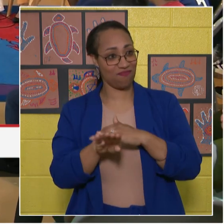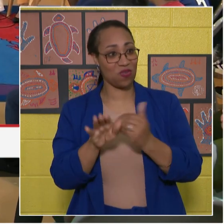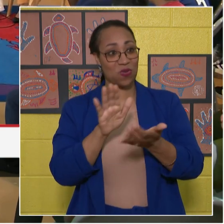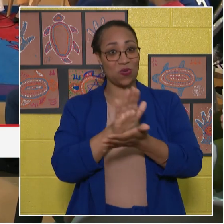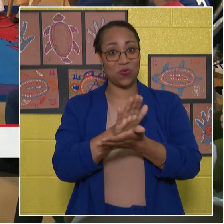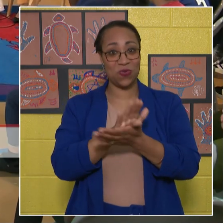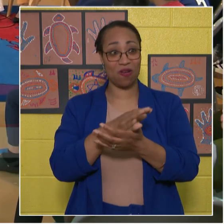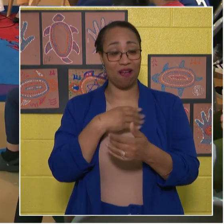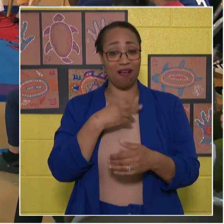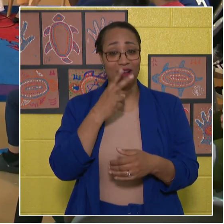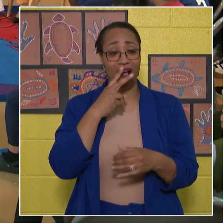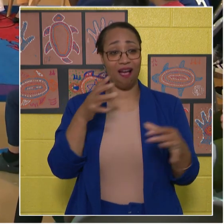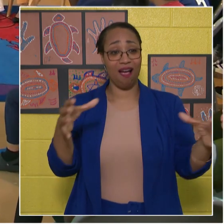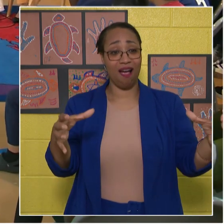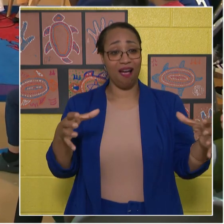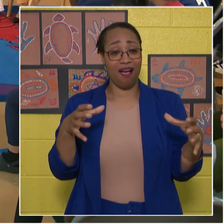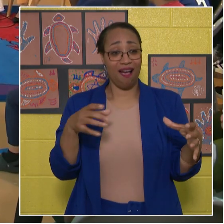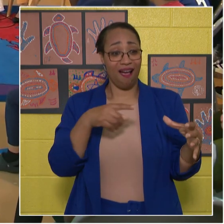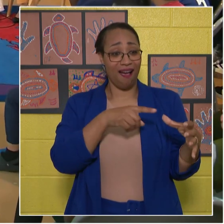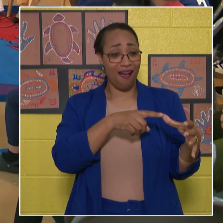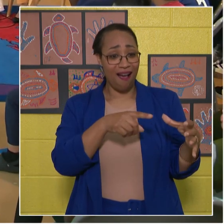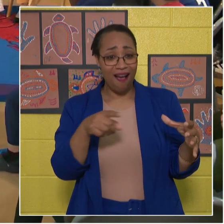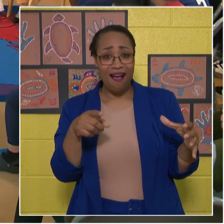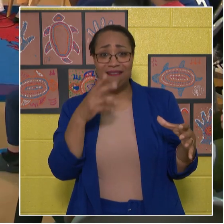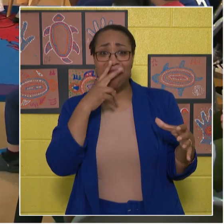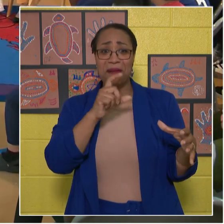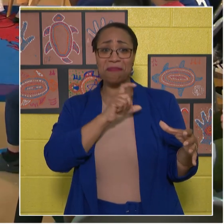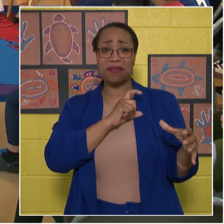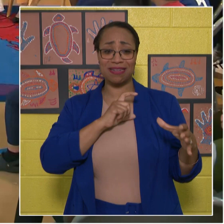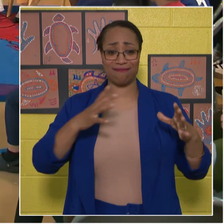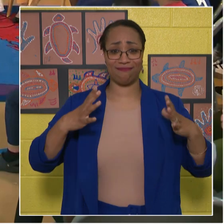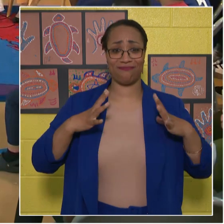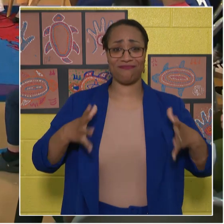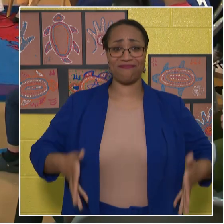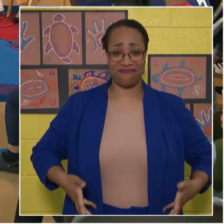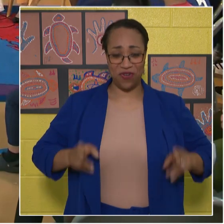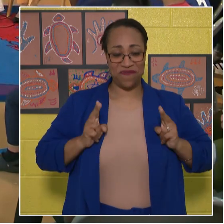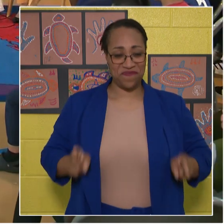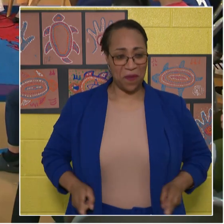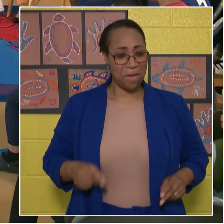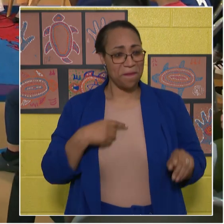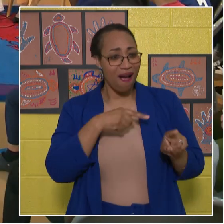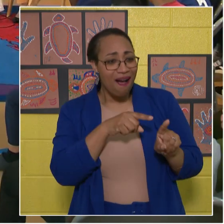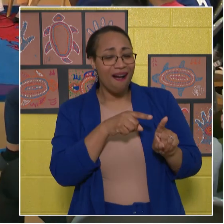police uniforms. So they're public safety jobs. And these are jobs in government.